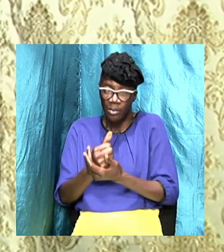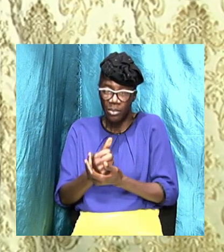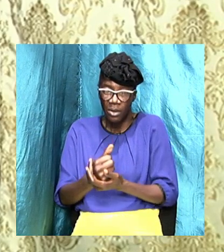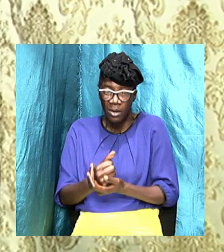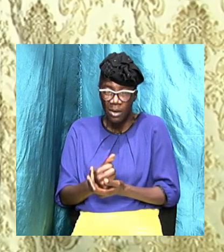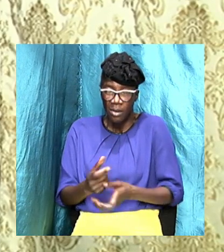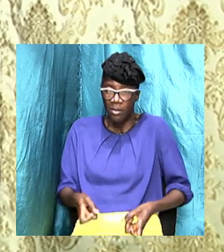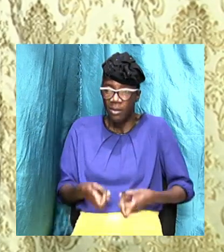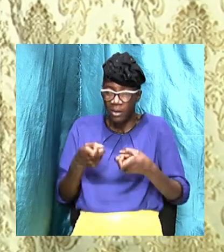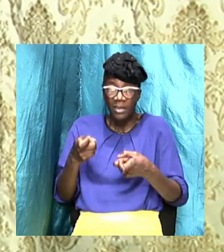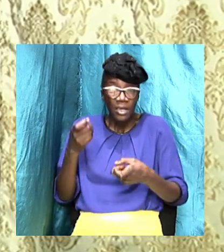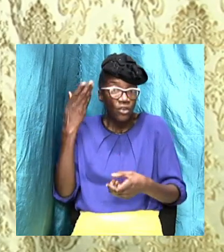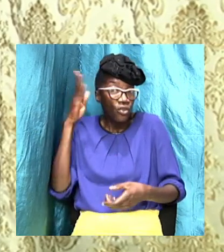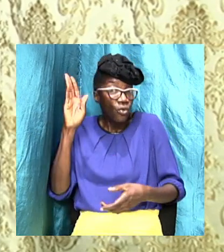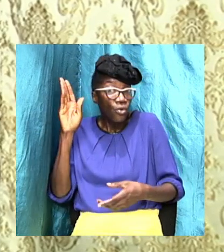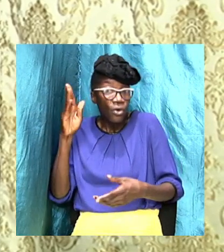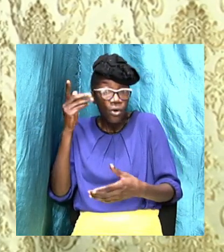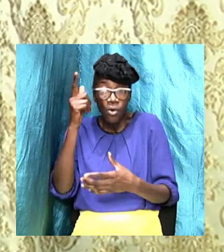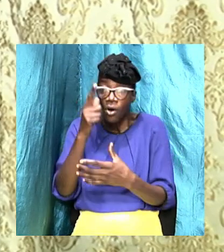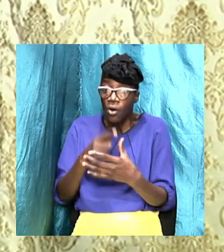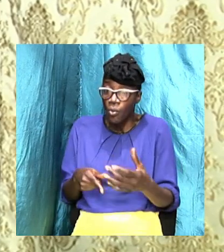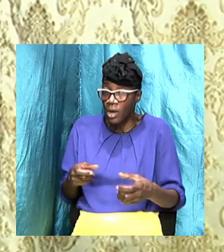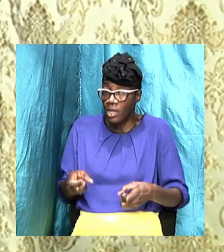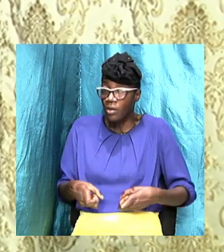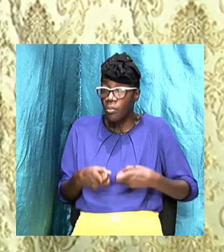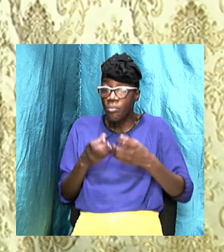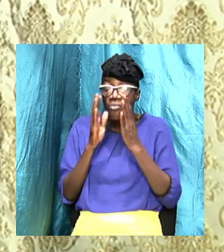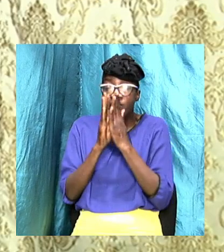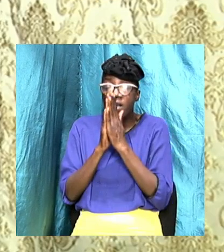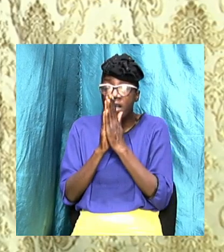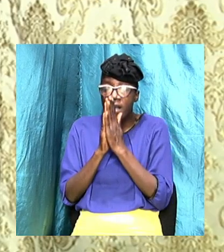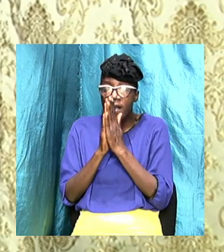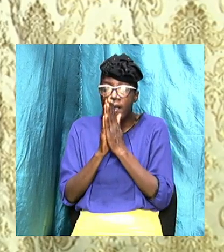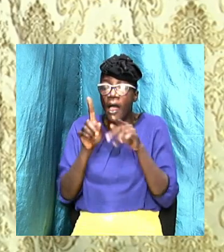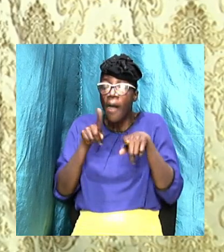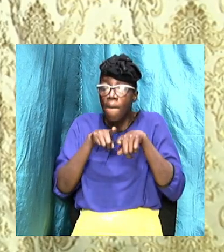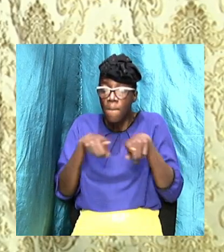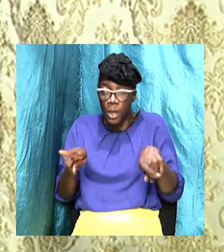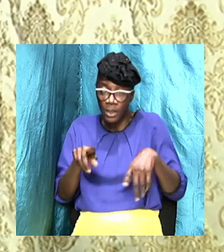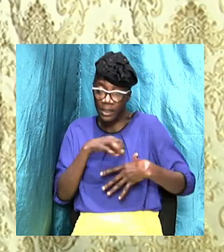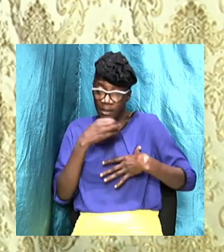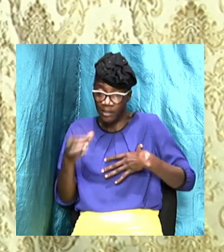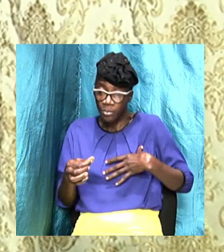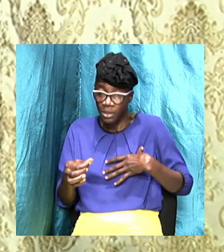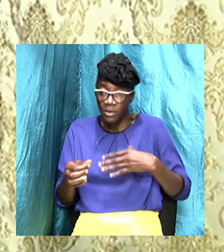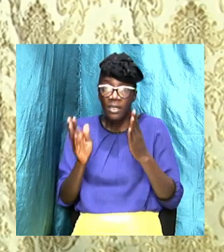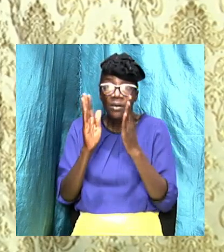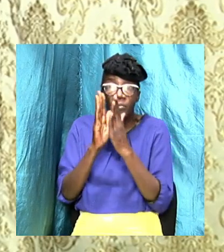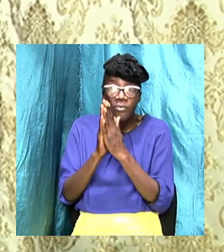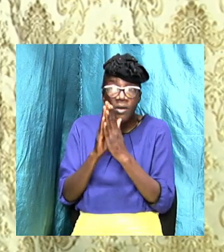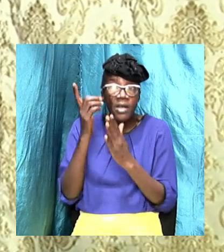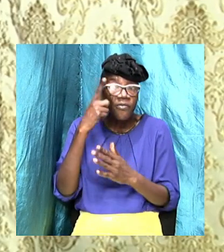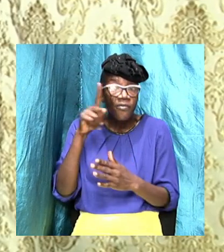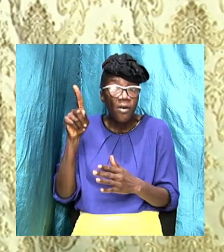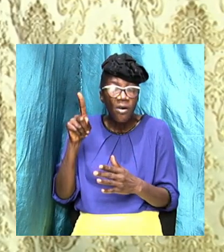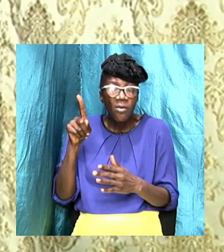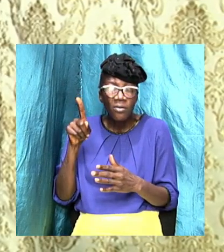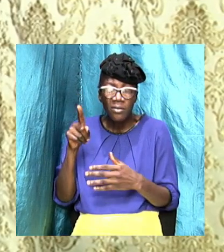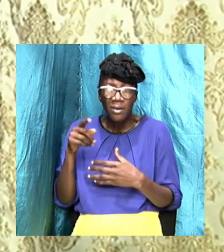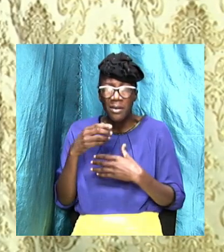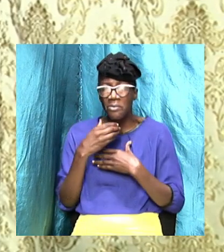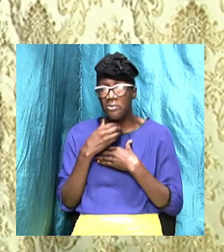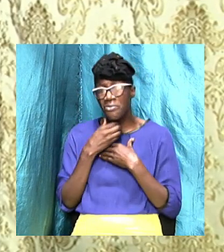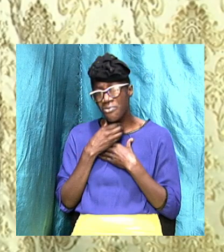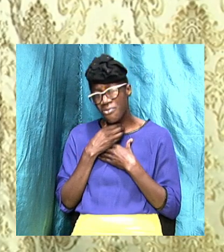what to pray for as we ought, but the Spirit itself maketh intercession for us with groanings